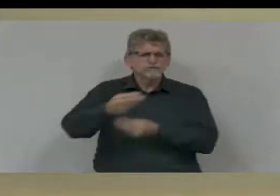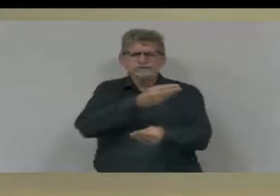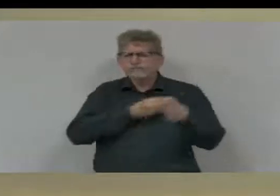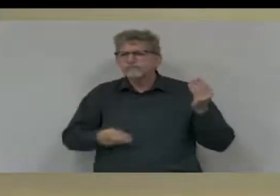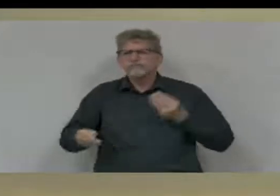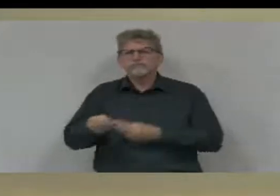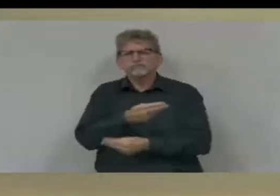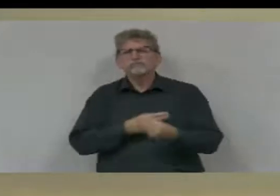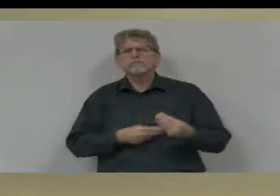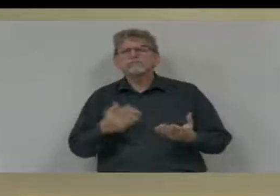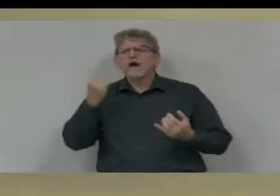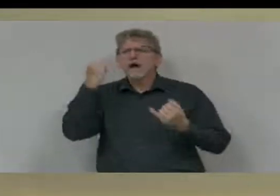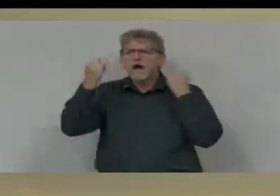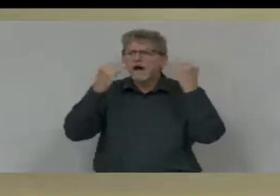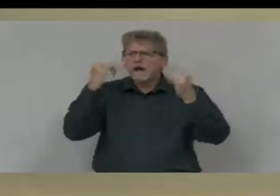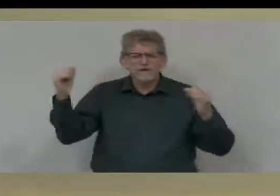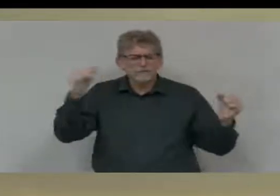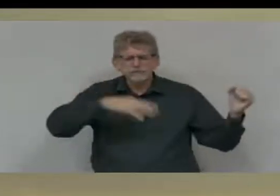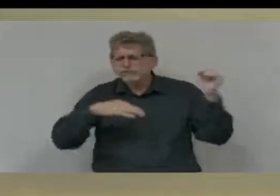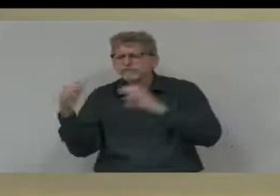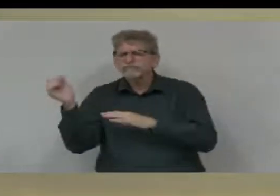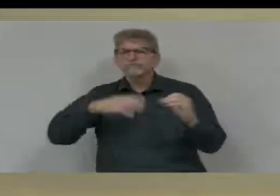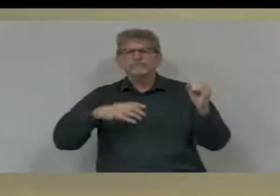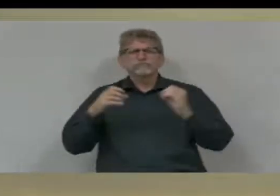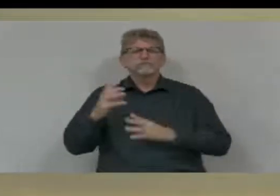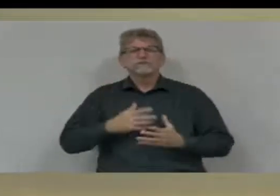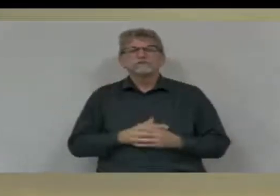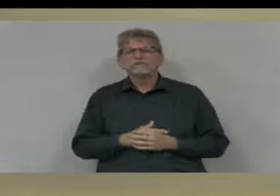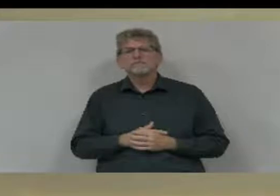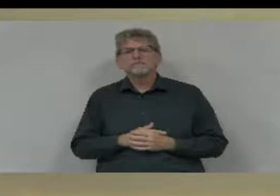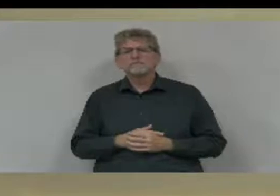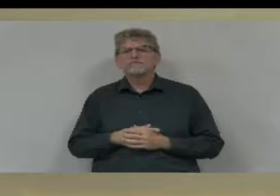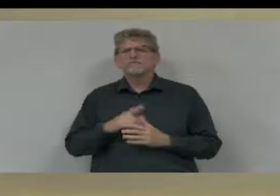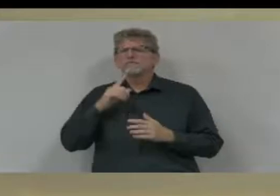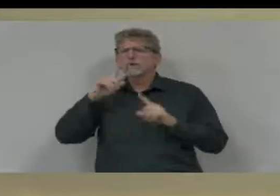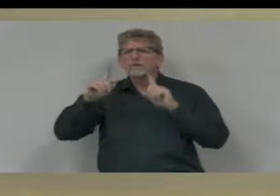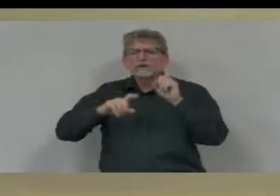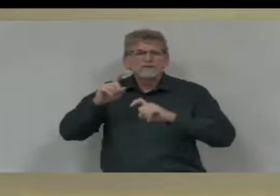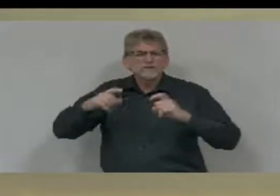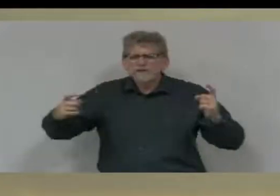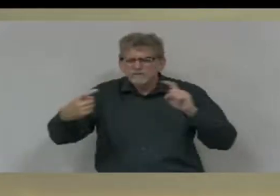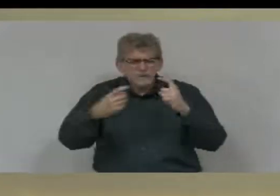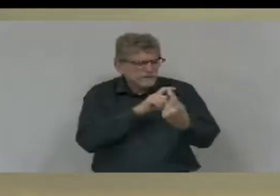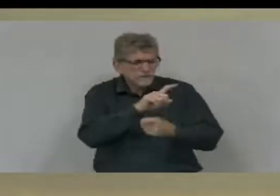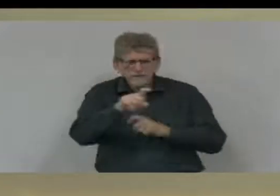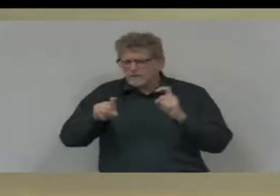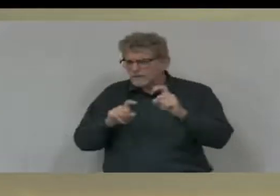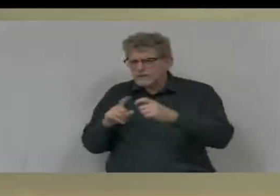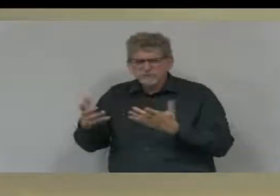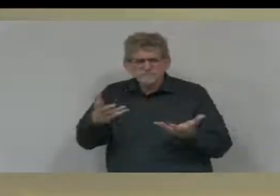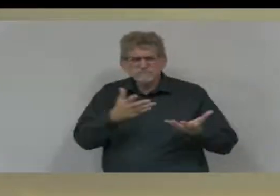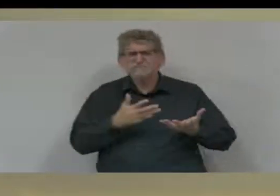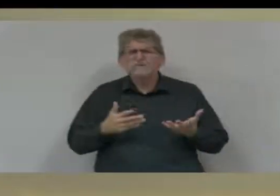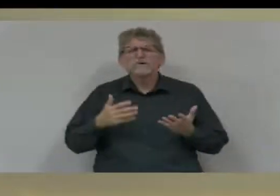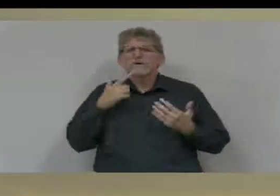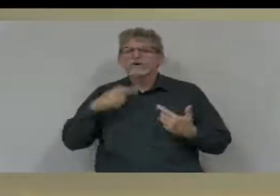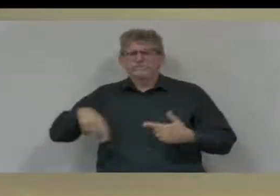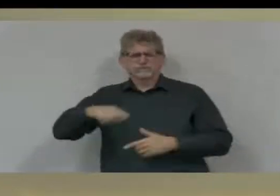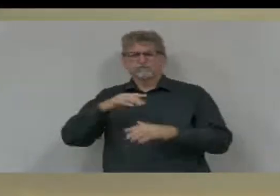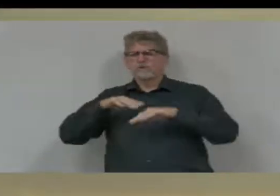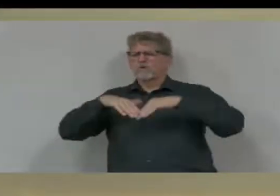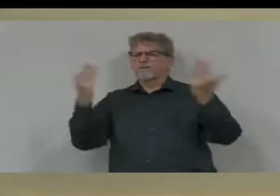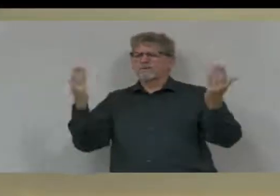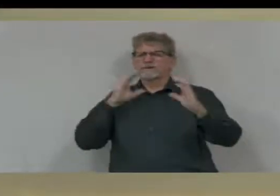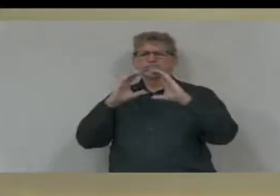ideas past each other, ask a lot of questions of each other. So we have very open lines of communication,